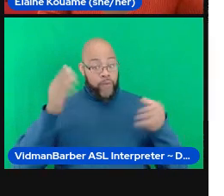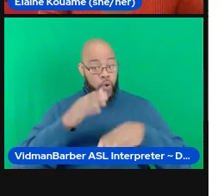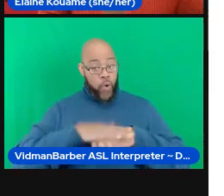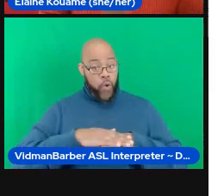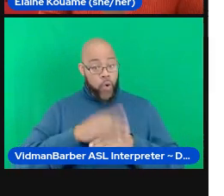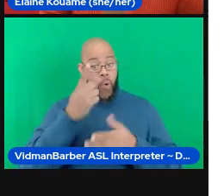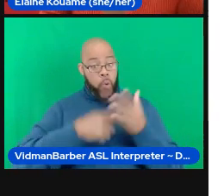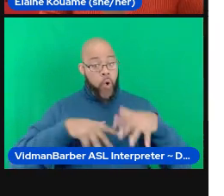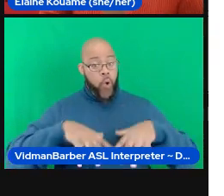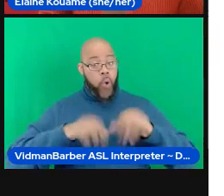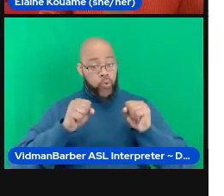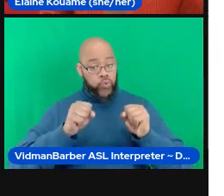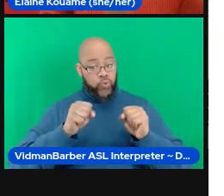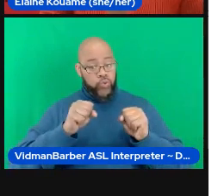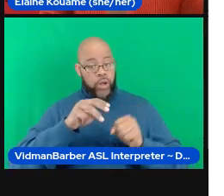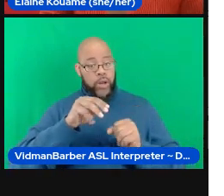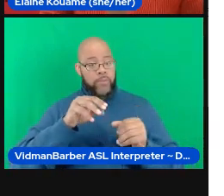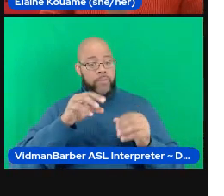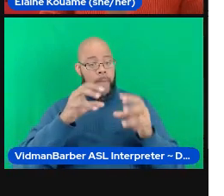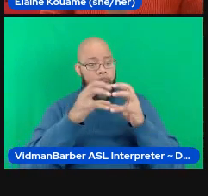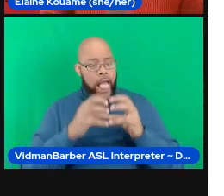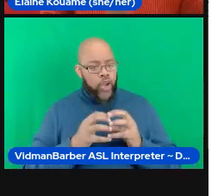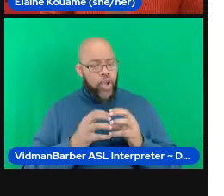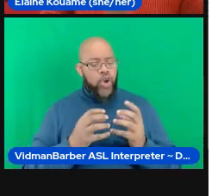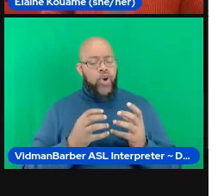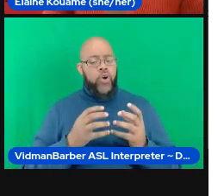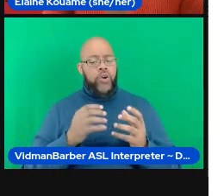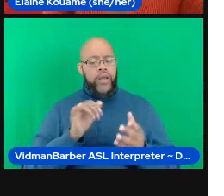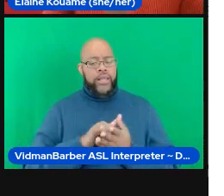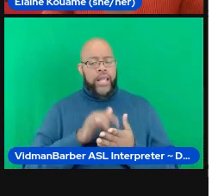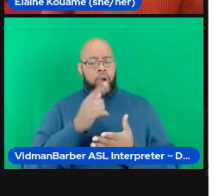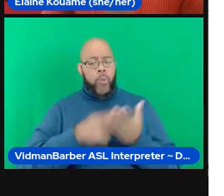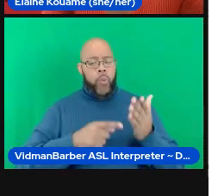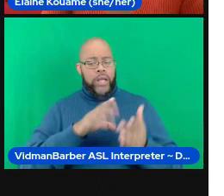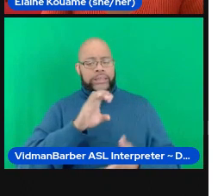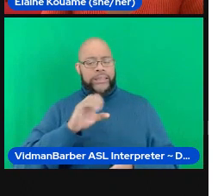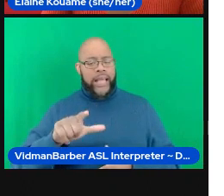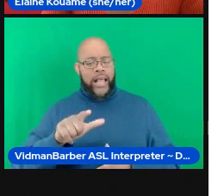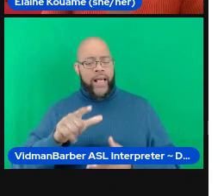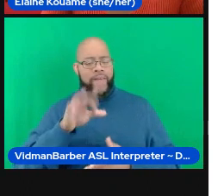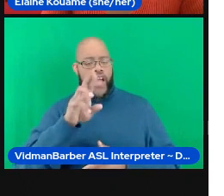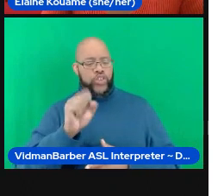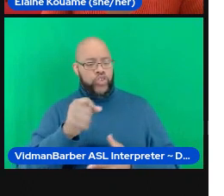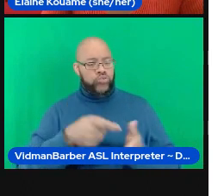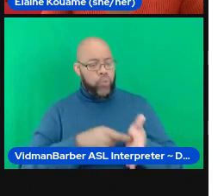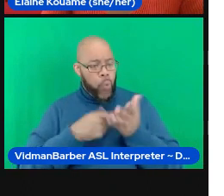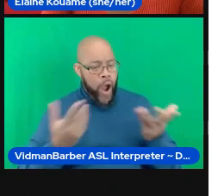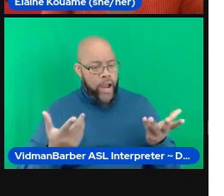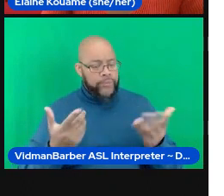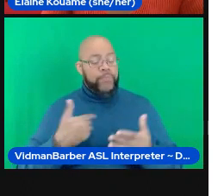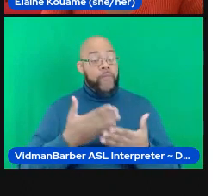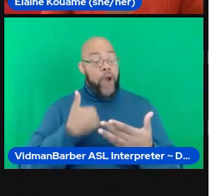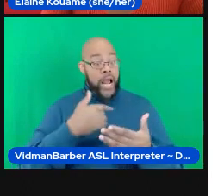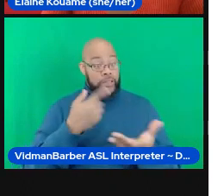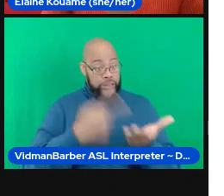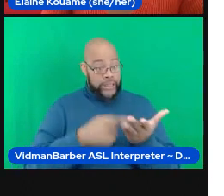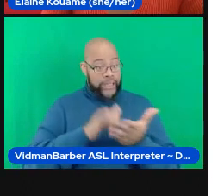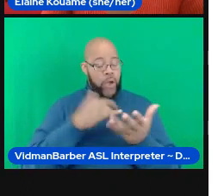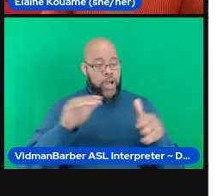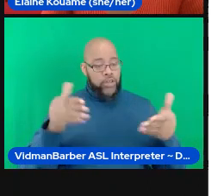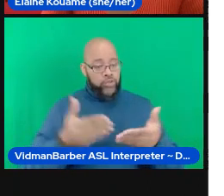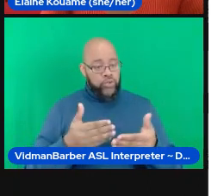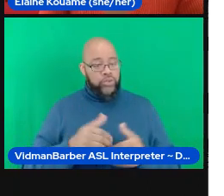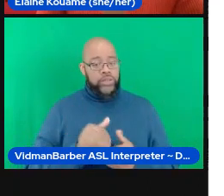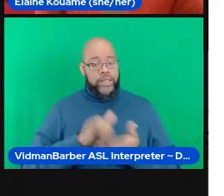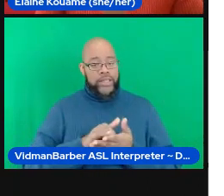are the host molecular and cellular factors that are required. So before I go to that, I want to introduce